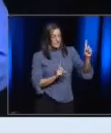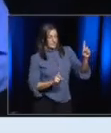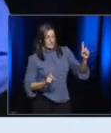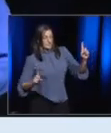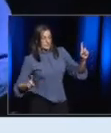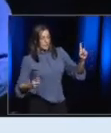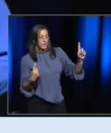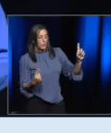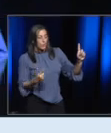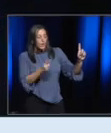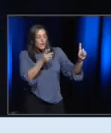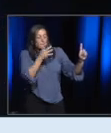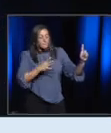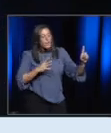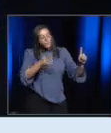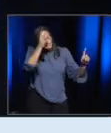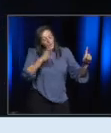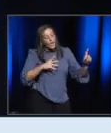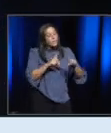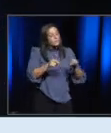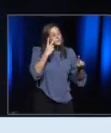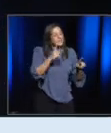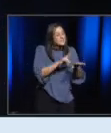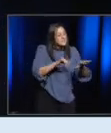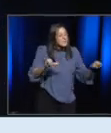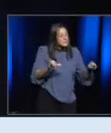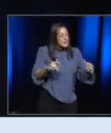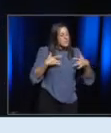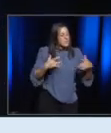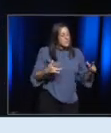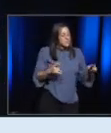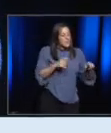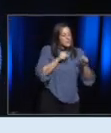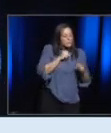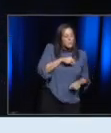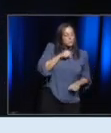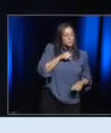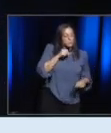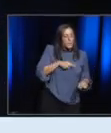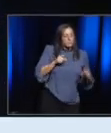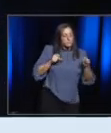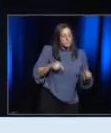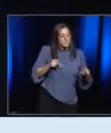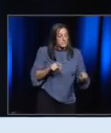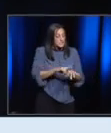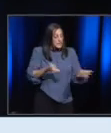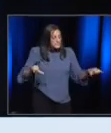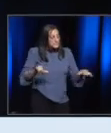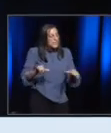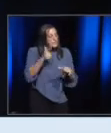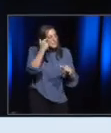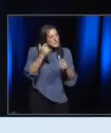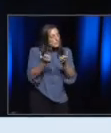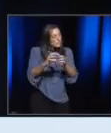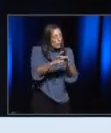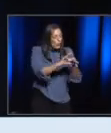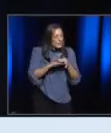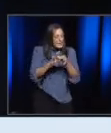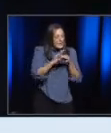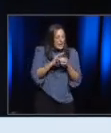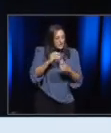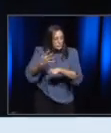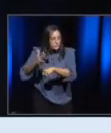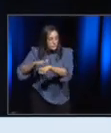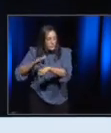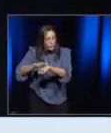sometimes two males will pop at the same time. We think coordinating their guarding behavior. And Bronte Moore found that they will coordinate the inter-pop